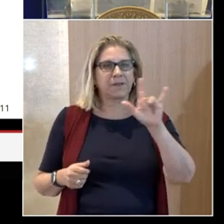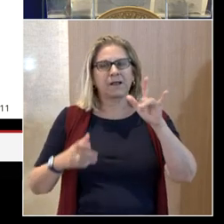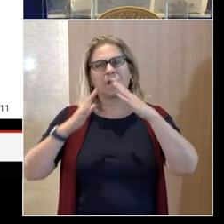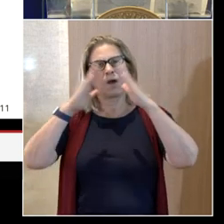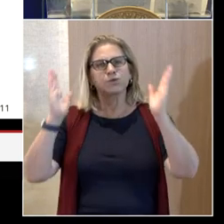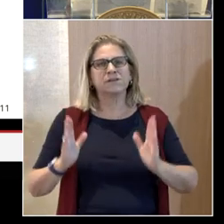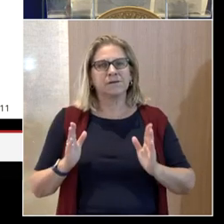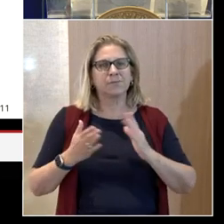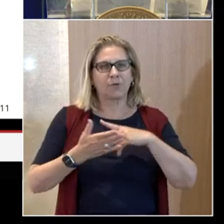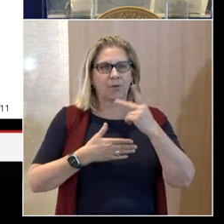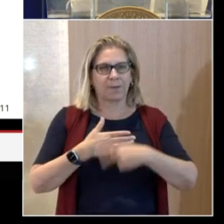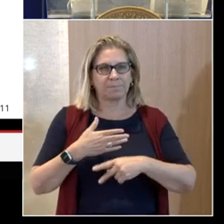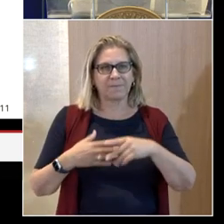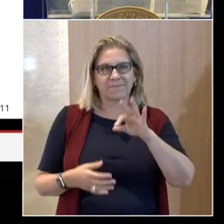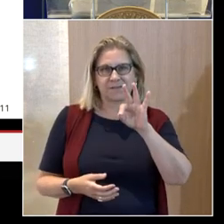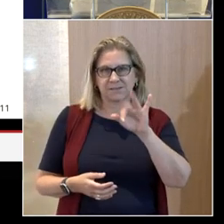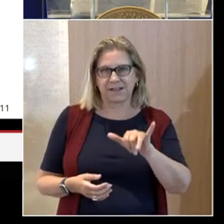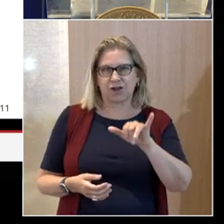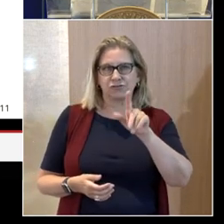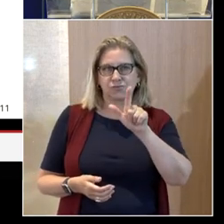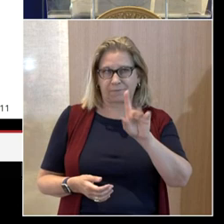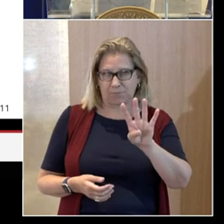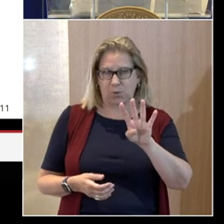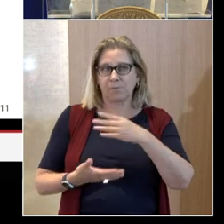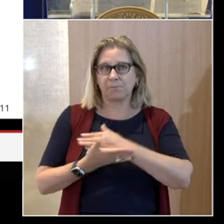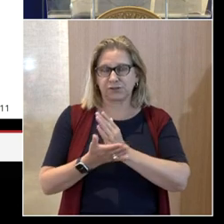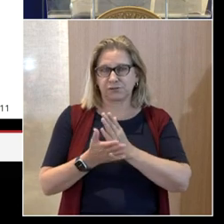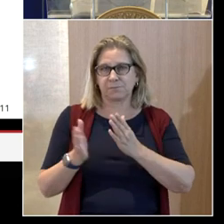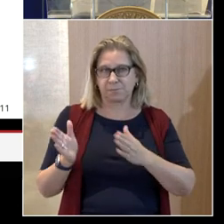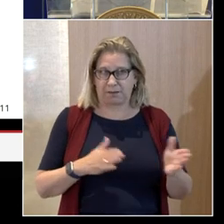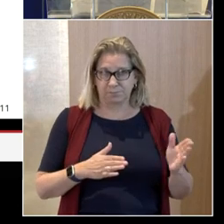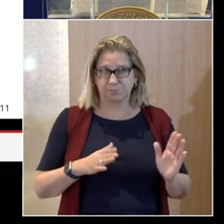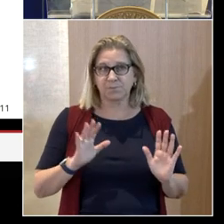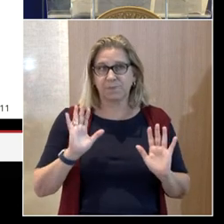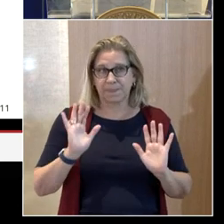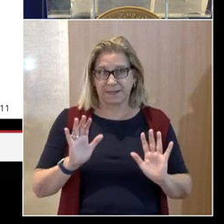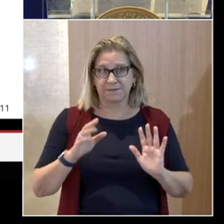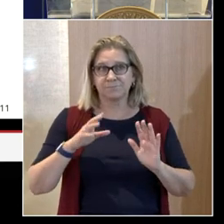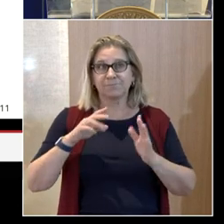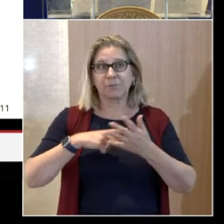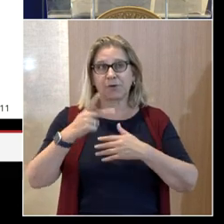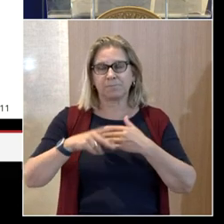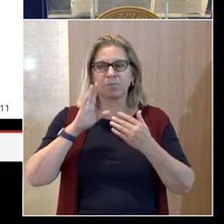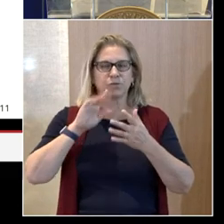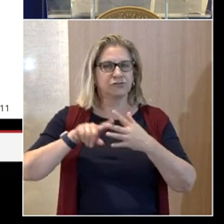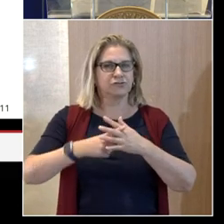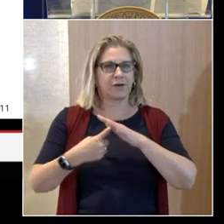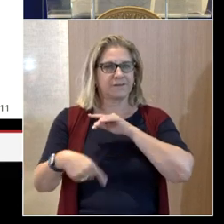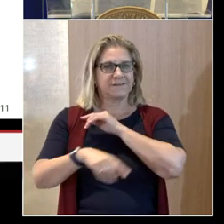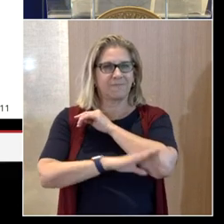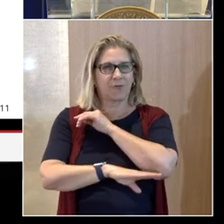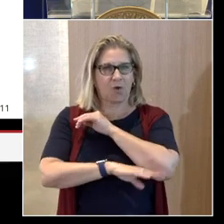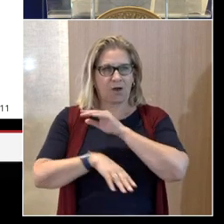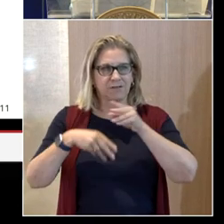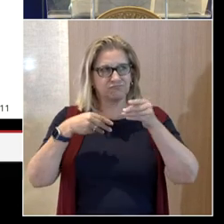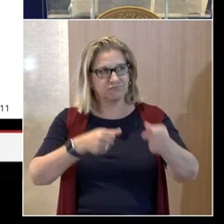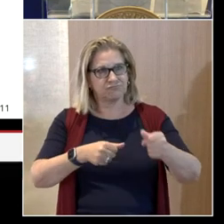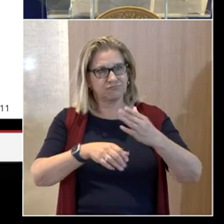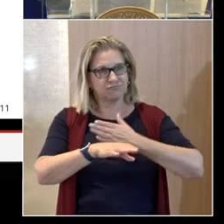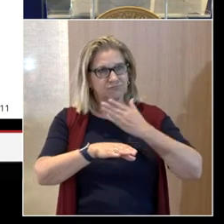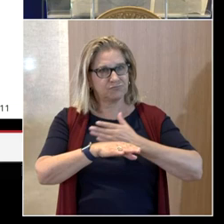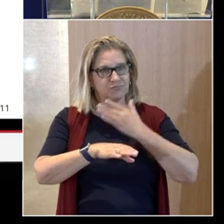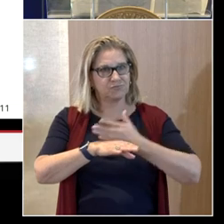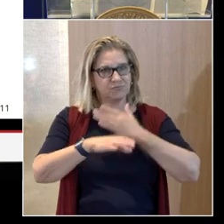FY24 budget process. This program will launch this fall and will be a key driver of new